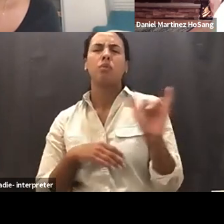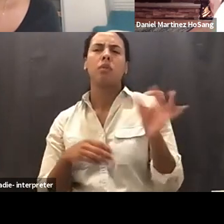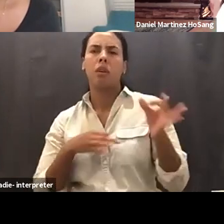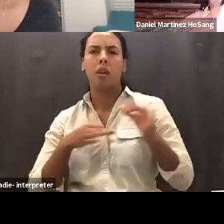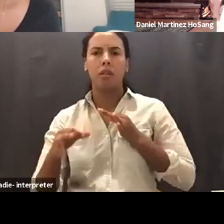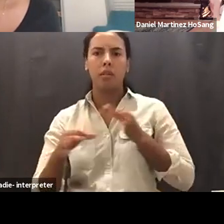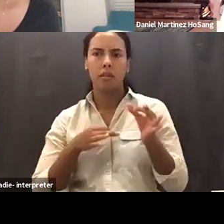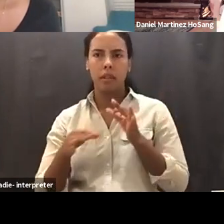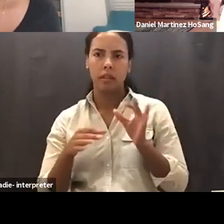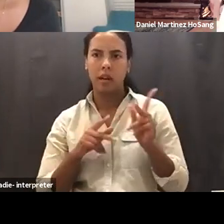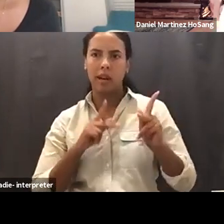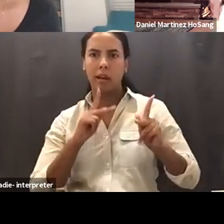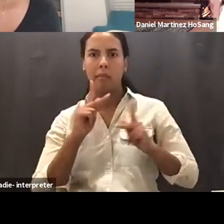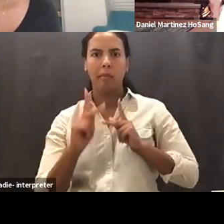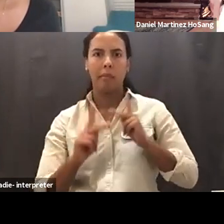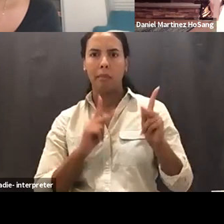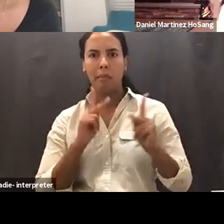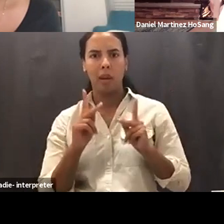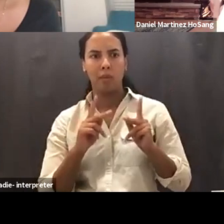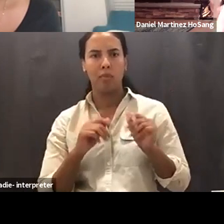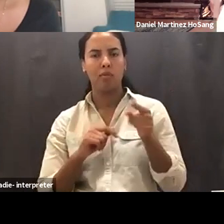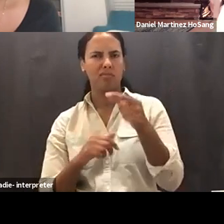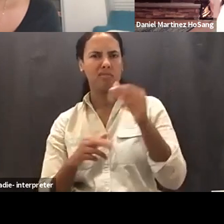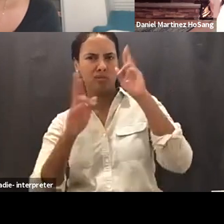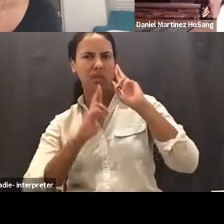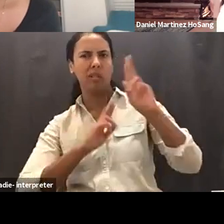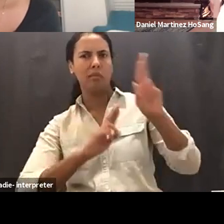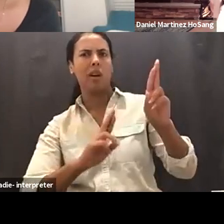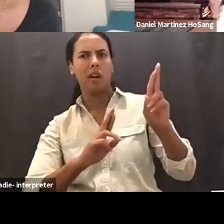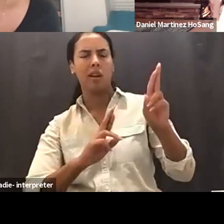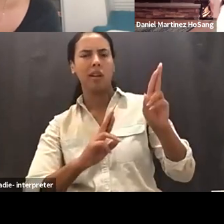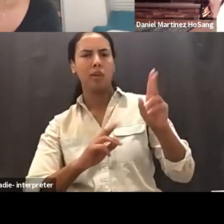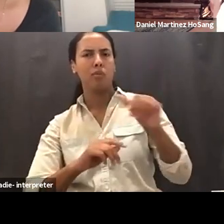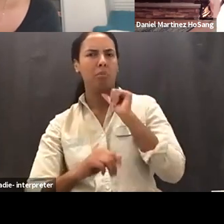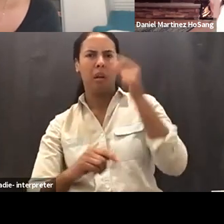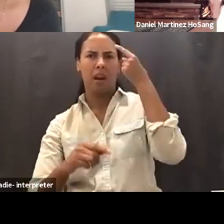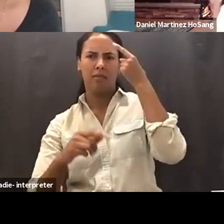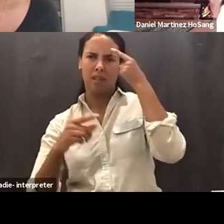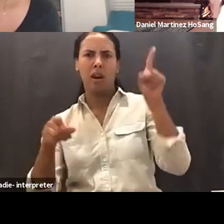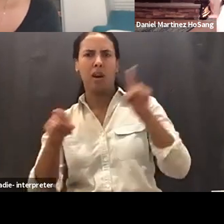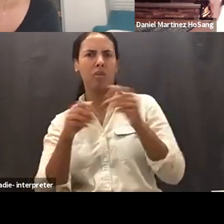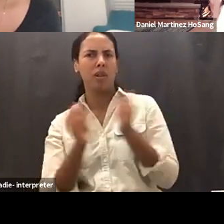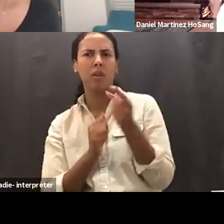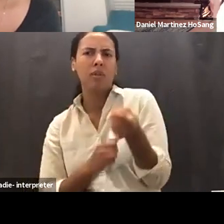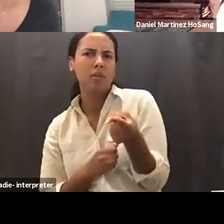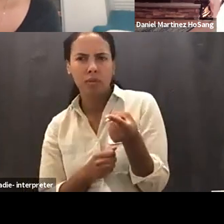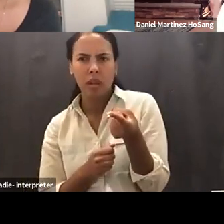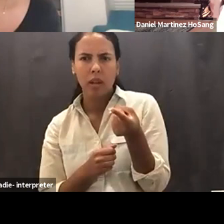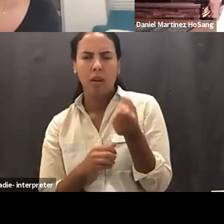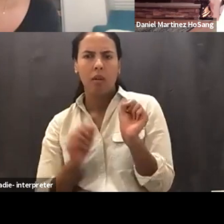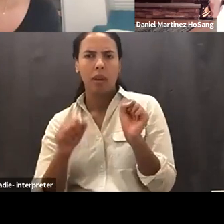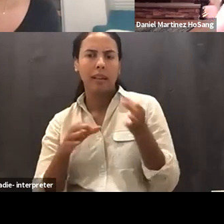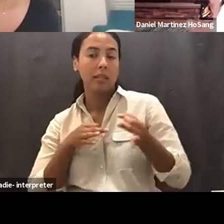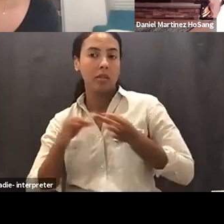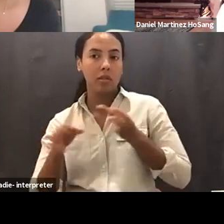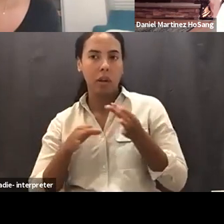respect, who also had differences around this. And I wonder if you could just talk a little bit about that, you know, maybe what surprised